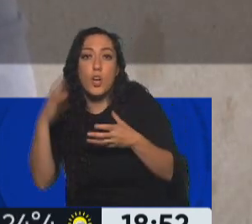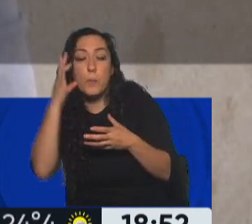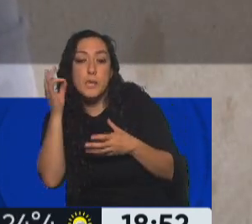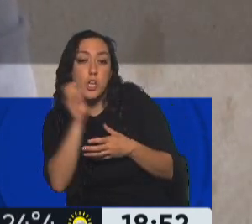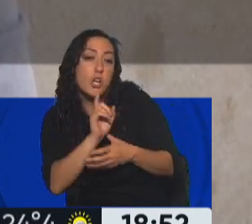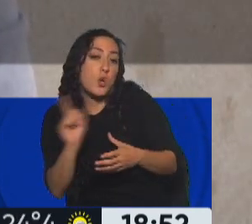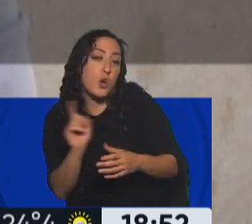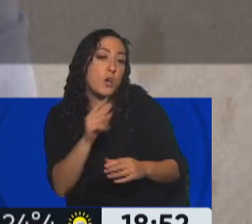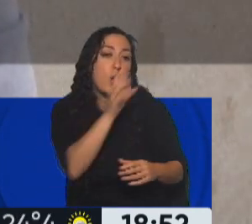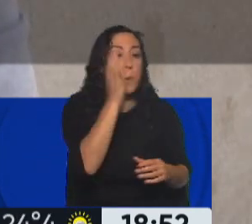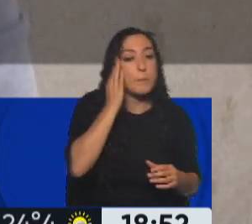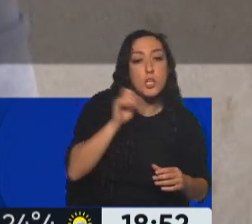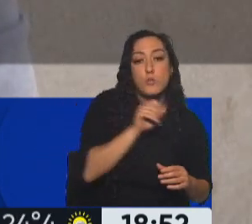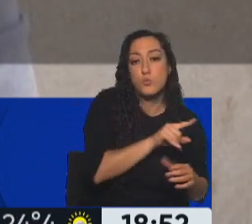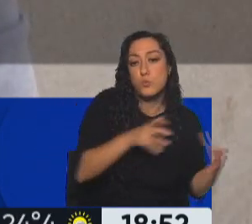have to